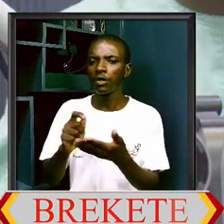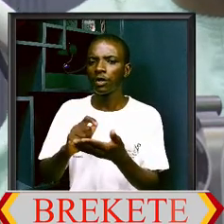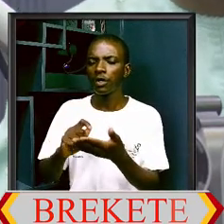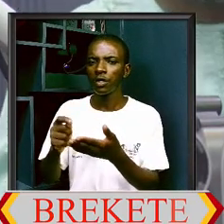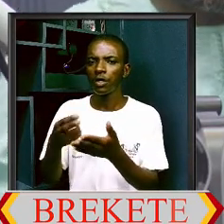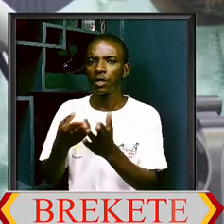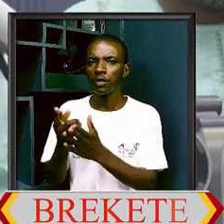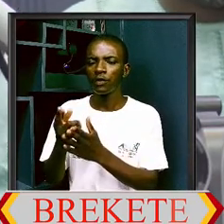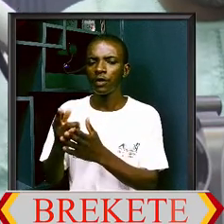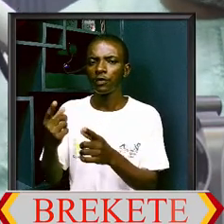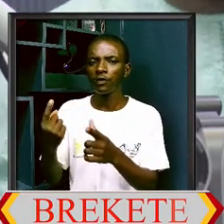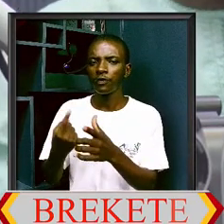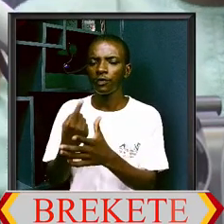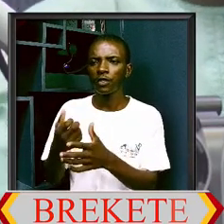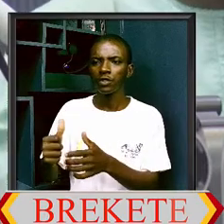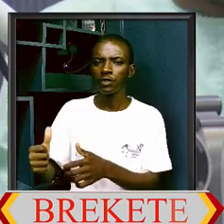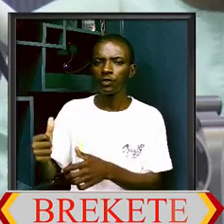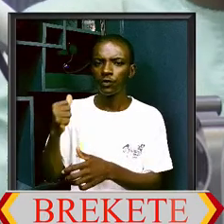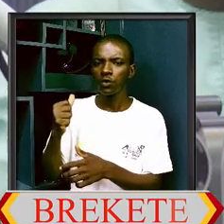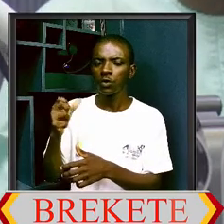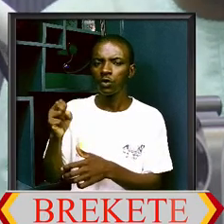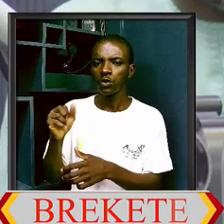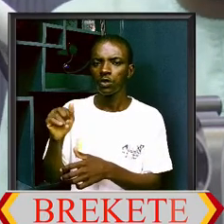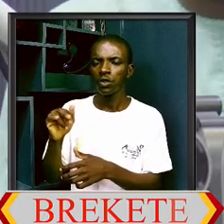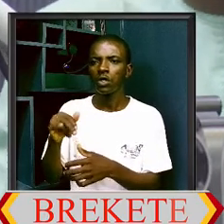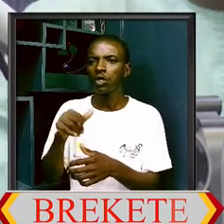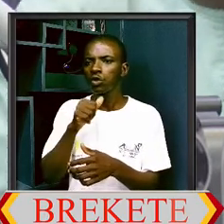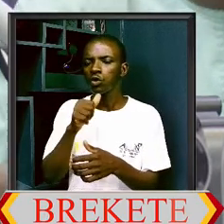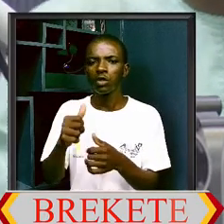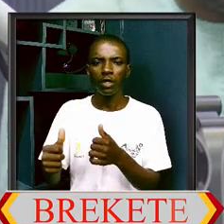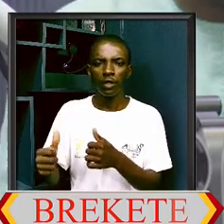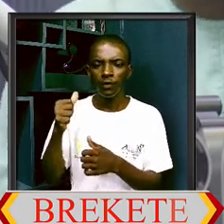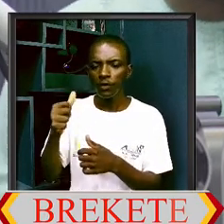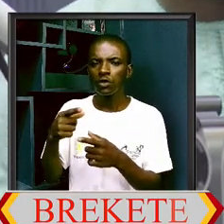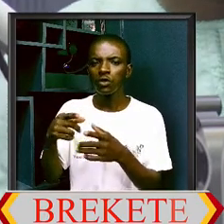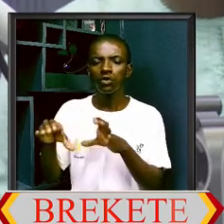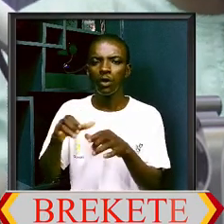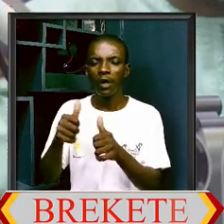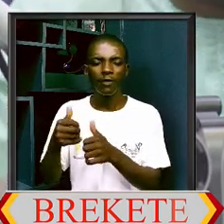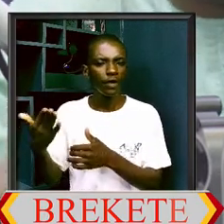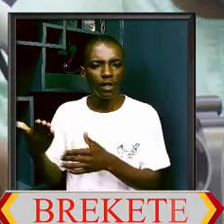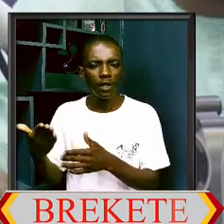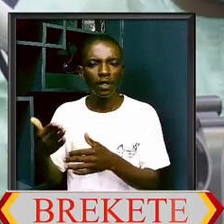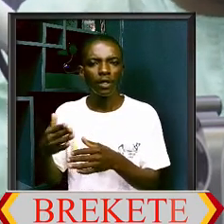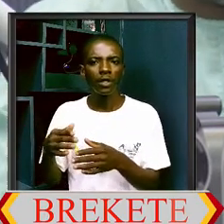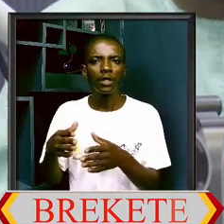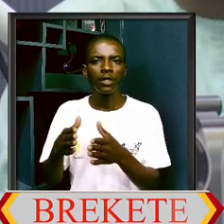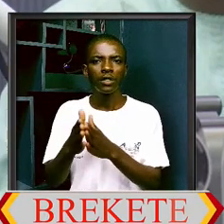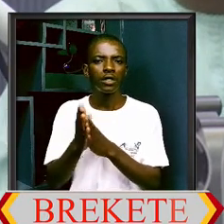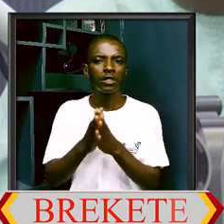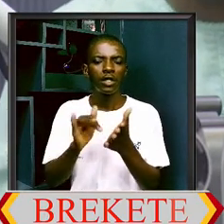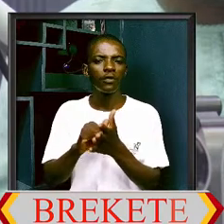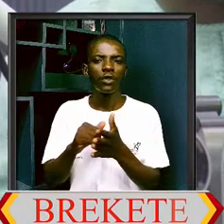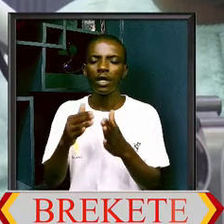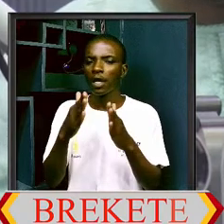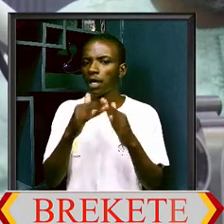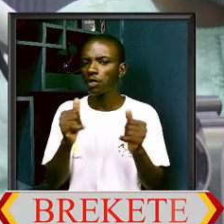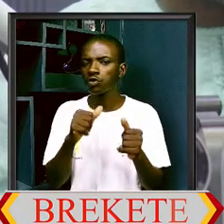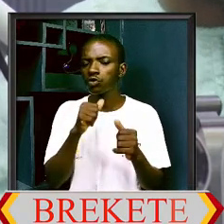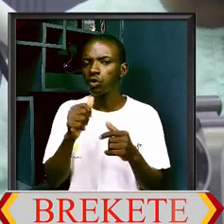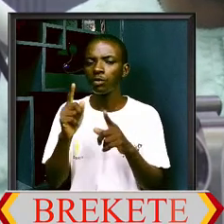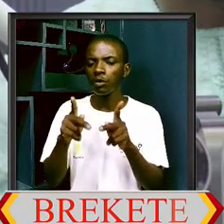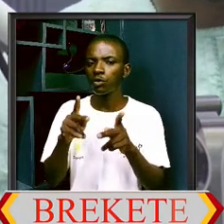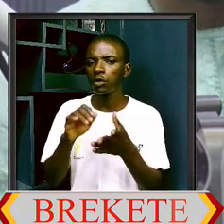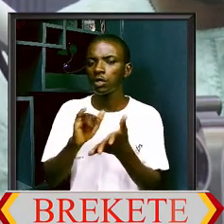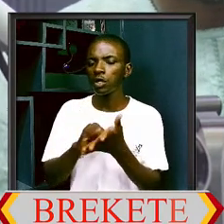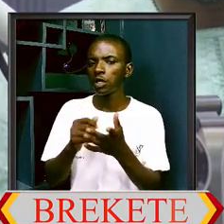of first refusal and they not refuse they accept them they they do everything now them deserve that house no be people